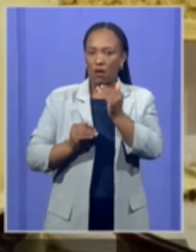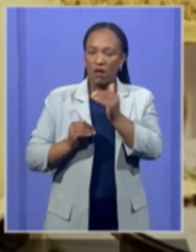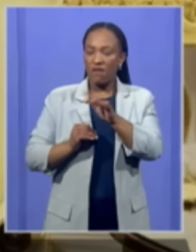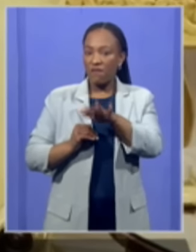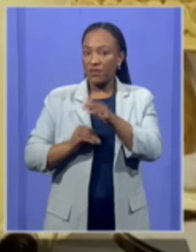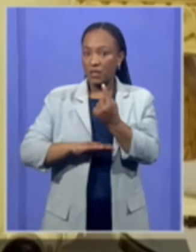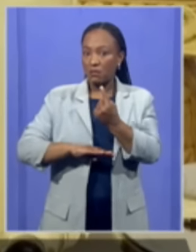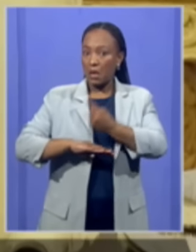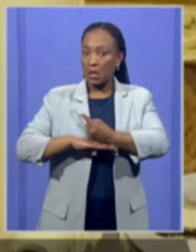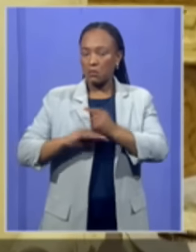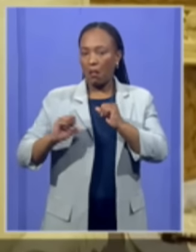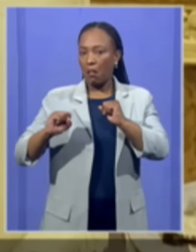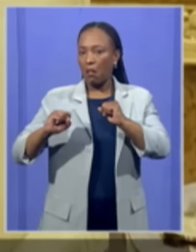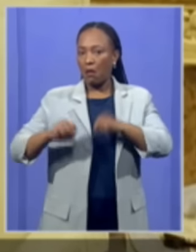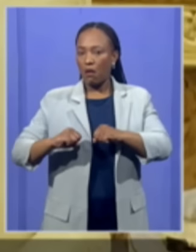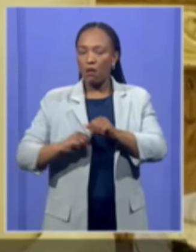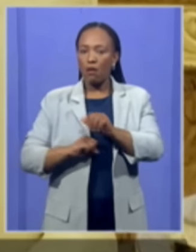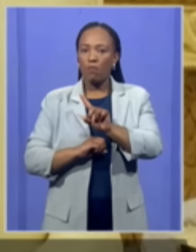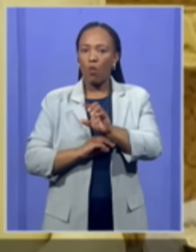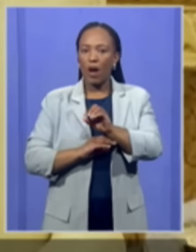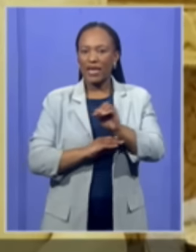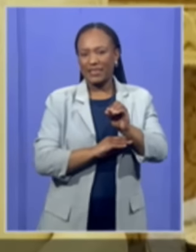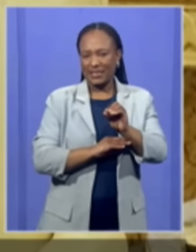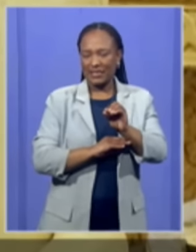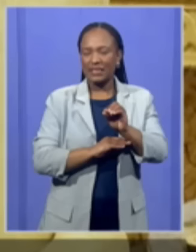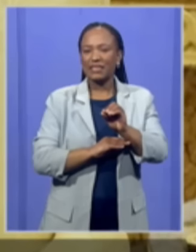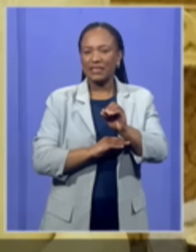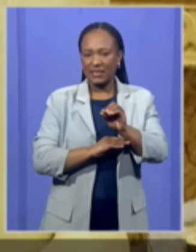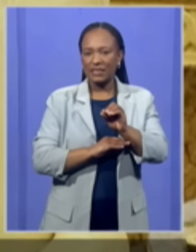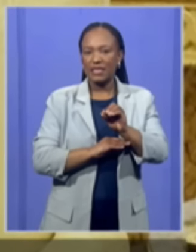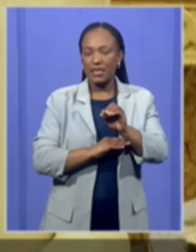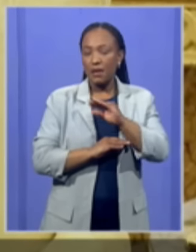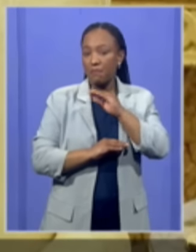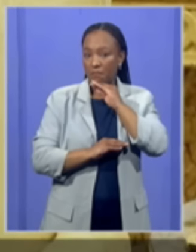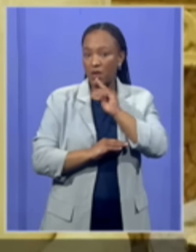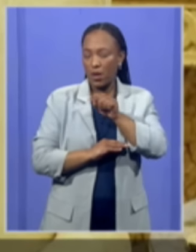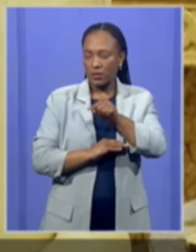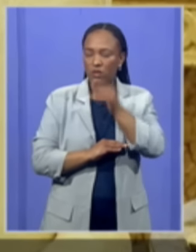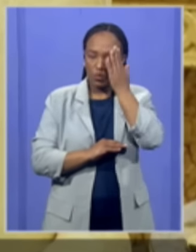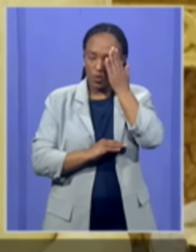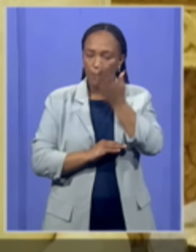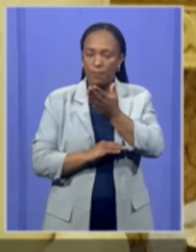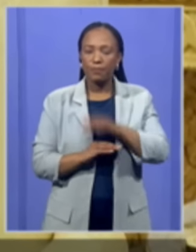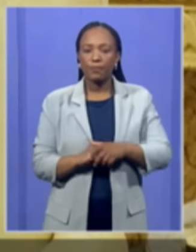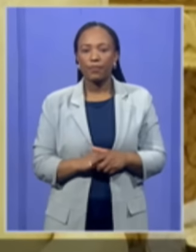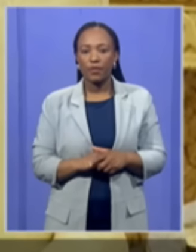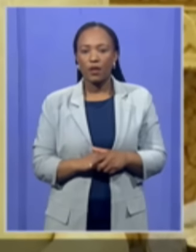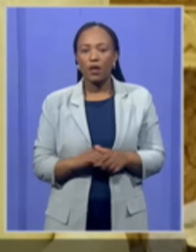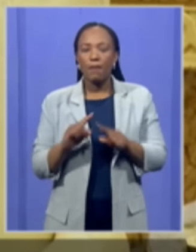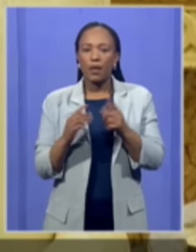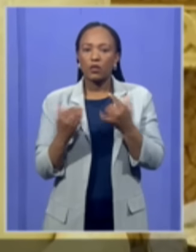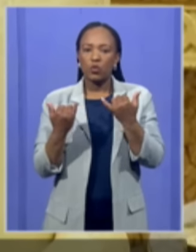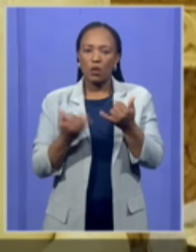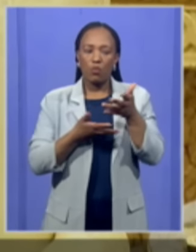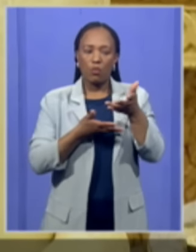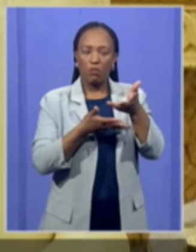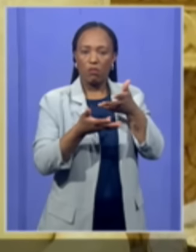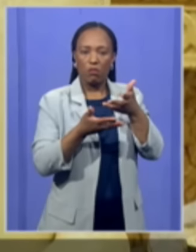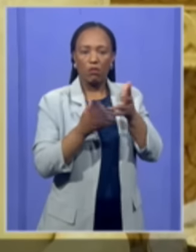about 100%. You'd call them secondary tariffs. You know what that means. But today we're going to talk about something else.